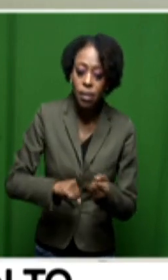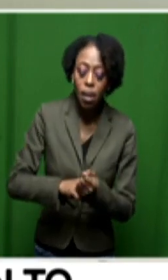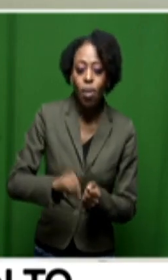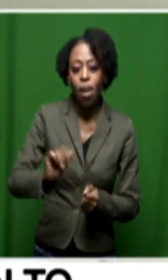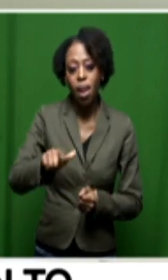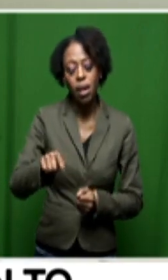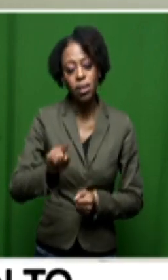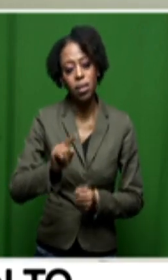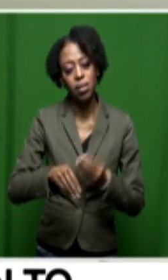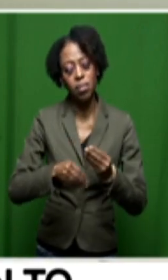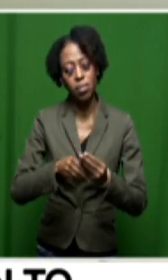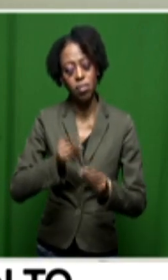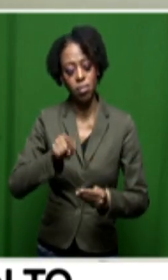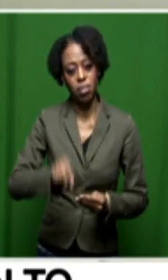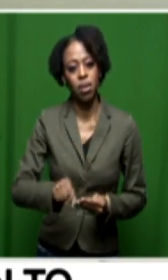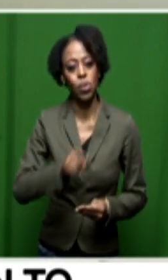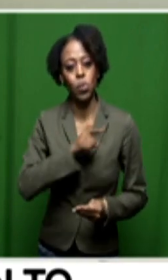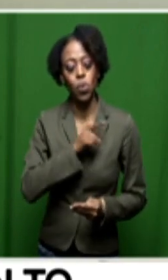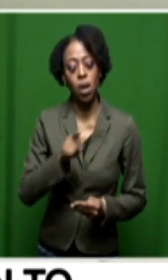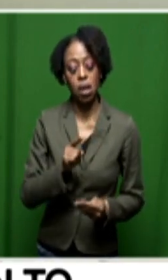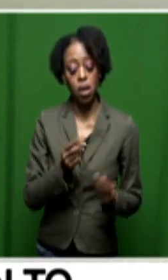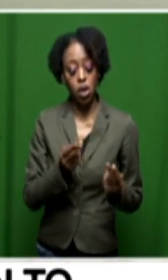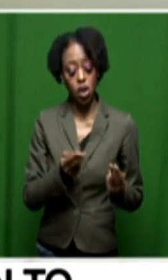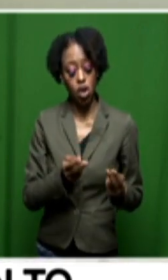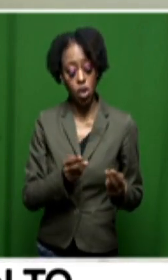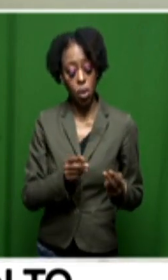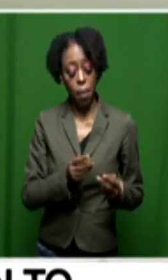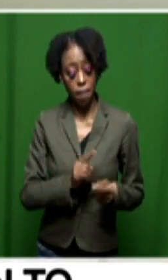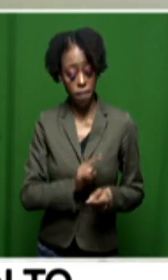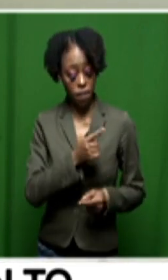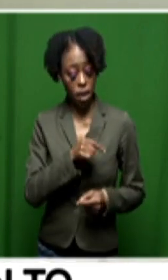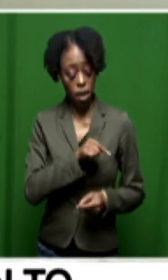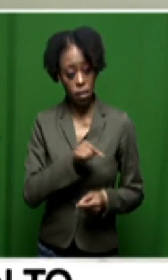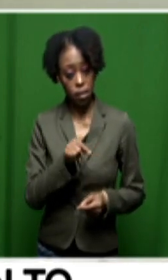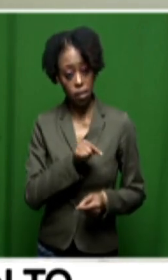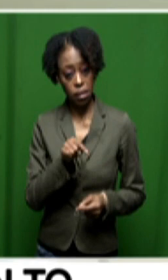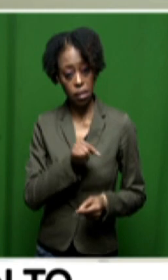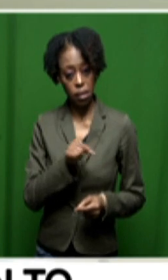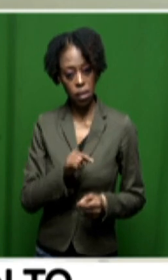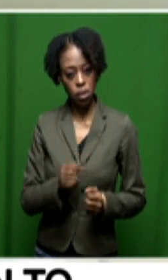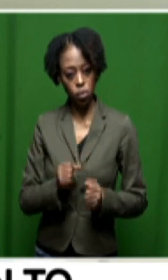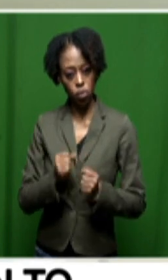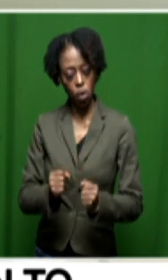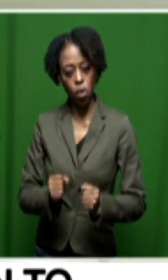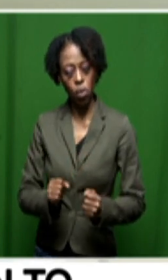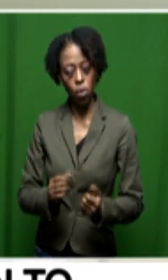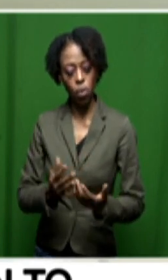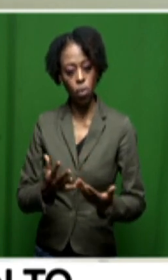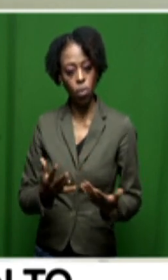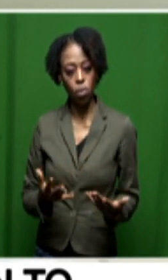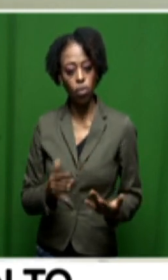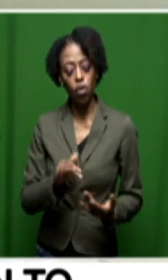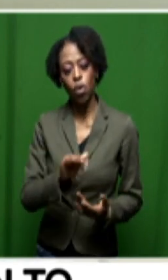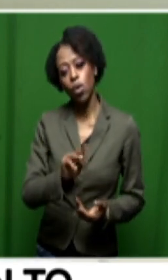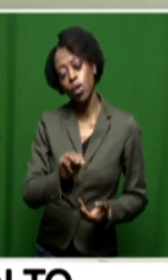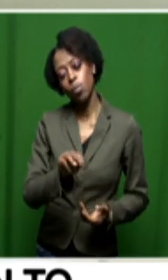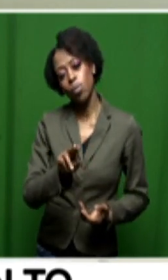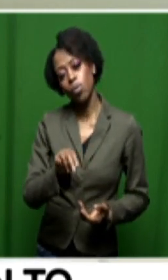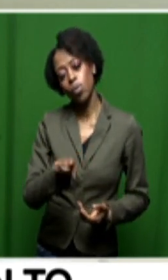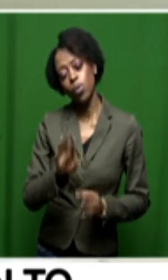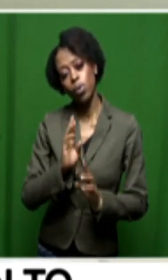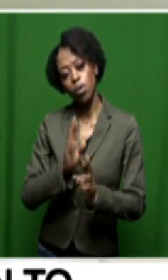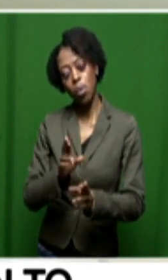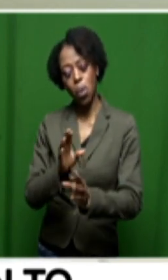down the line because those initial vaccines didn't have that massive immunization